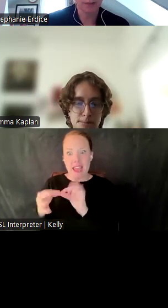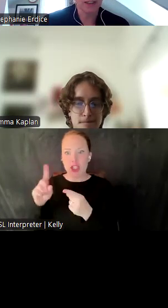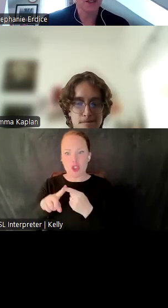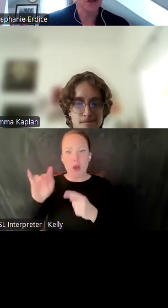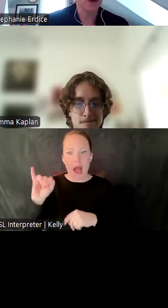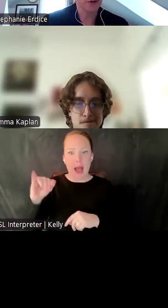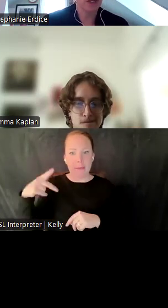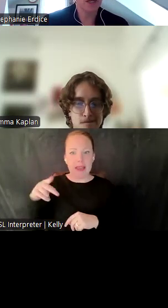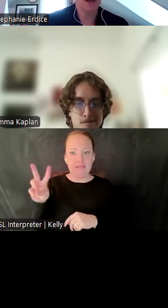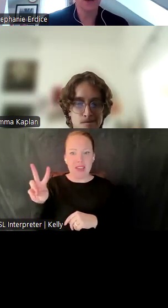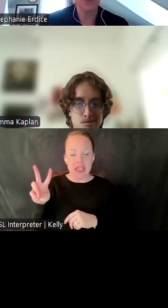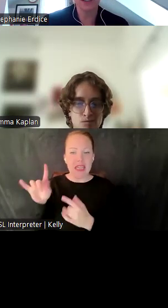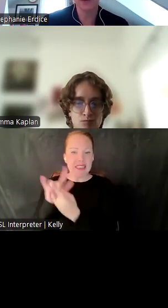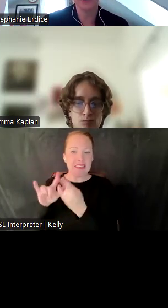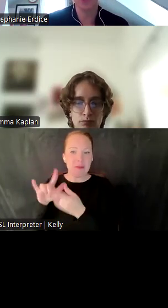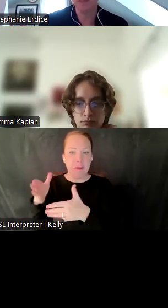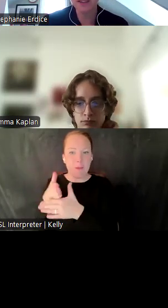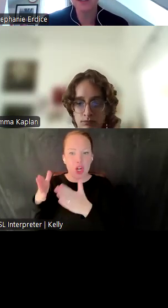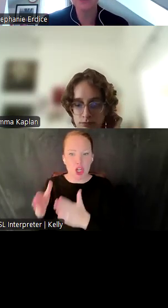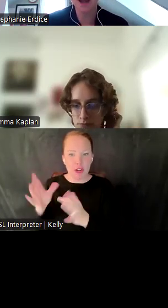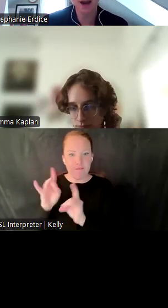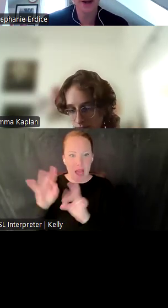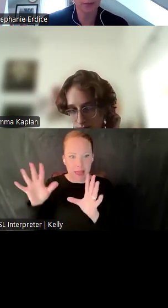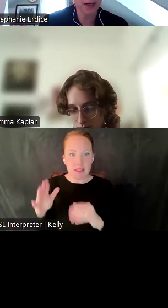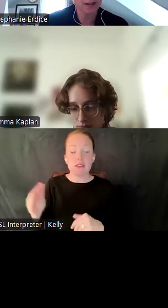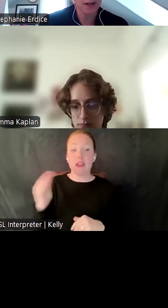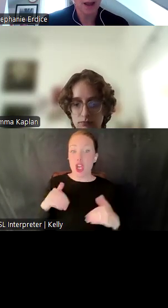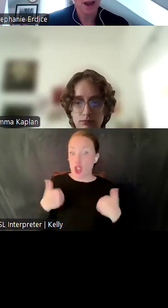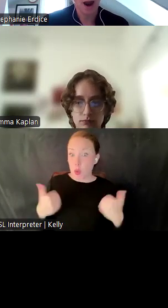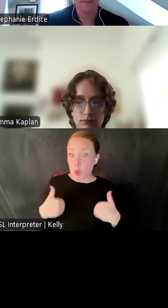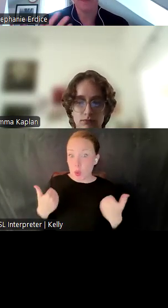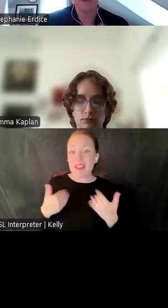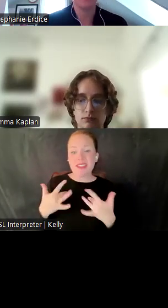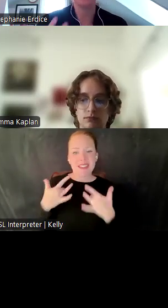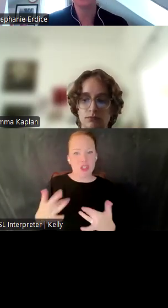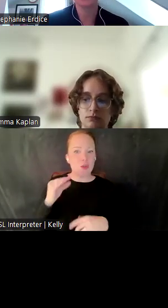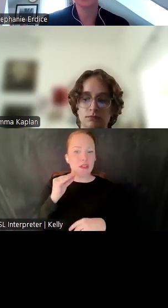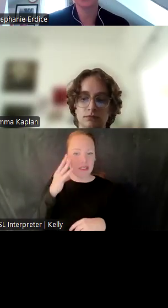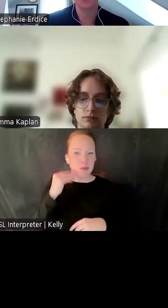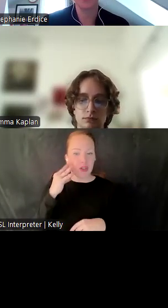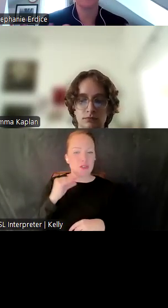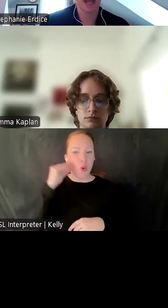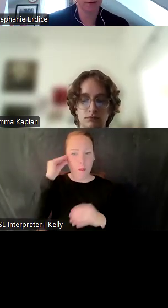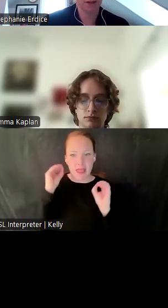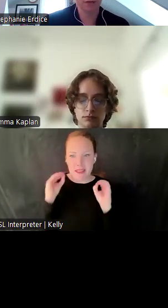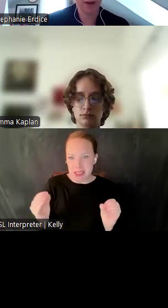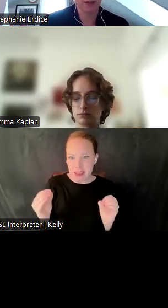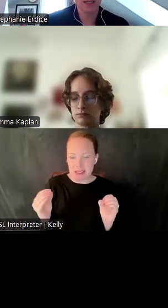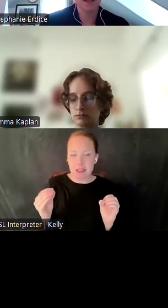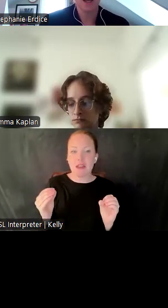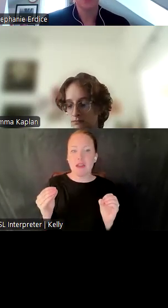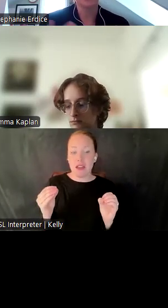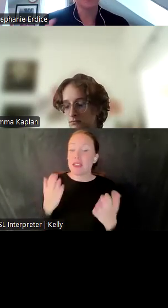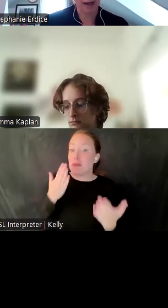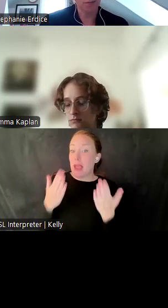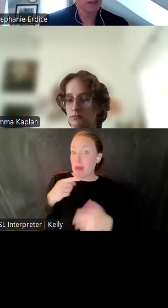to the LGBTQ community, youth experience homelessness at a higher rate, and that may be as a result of coming out to their